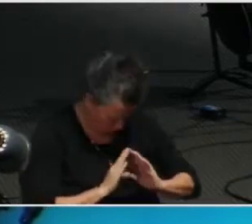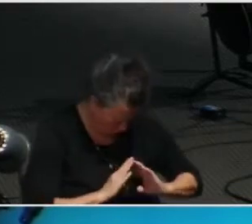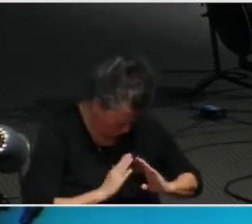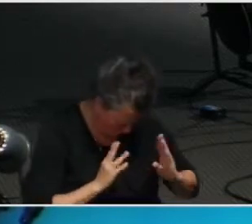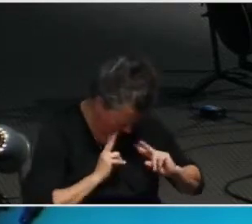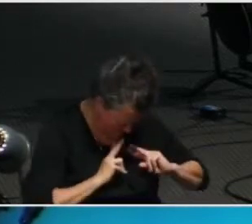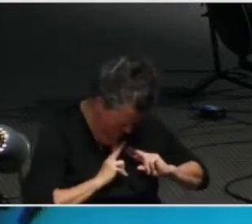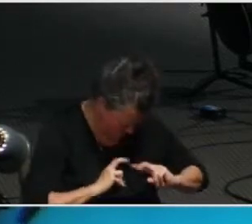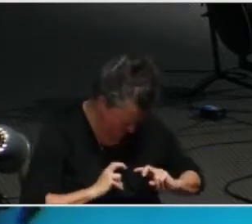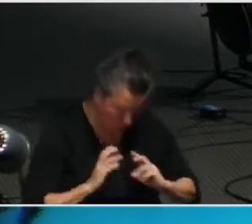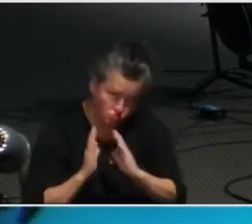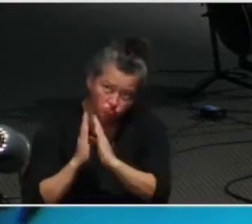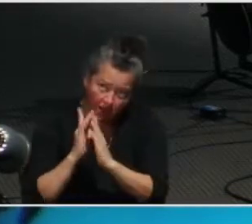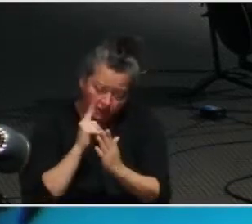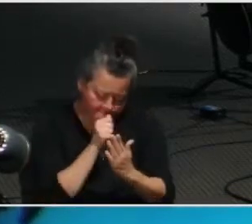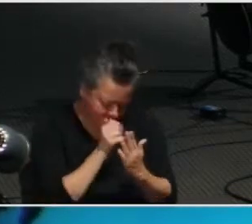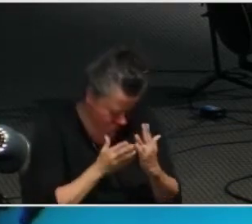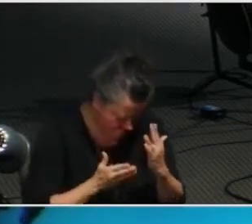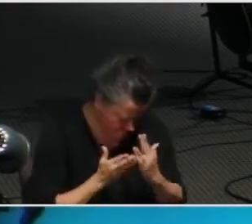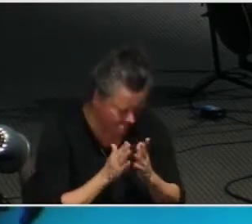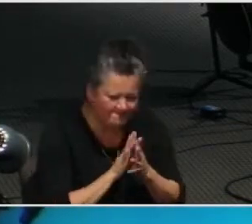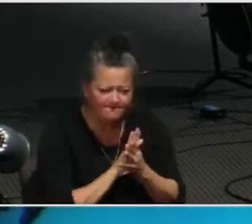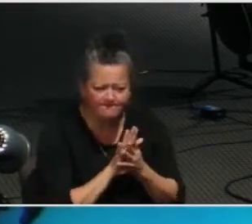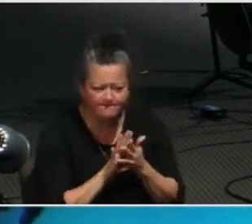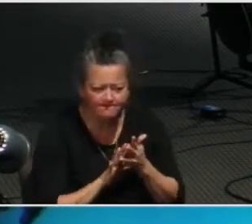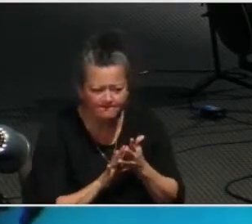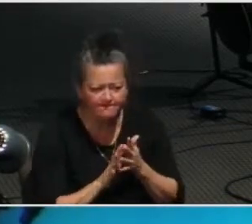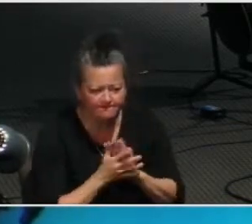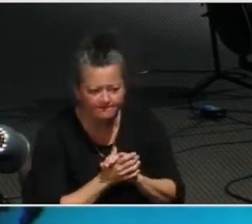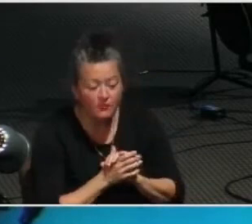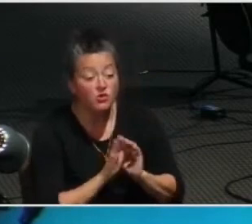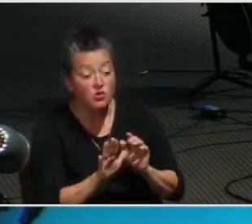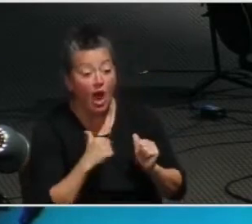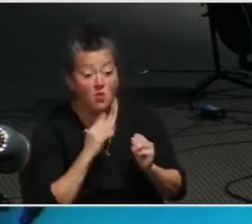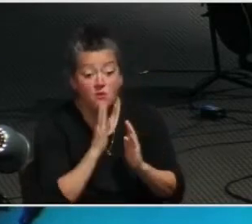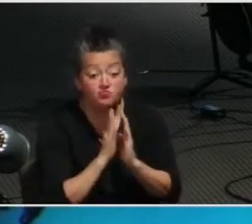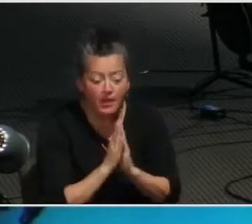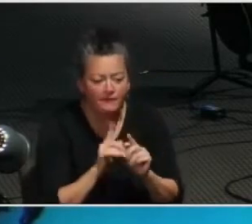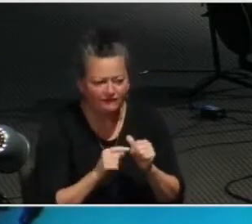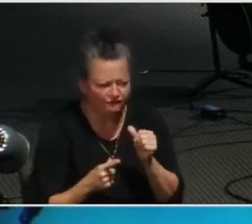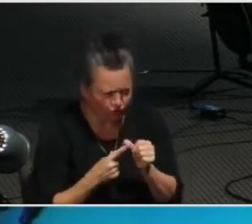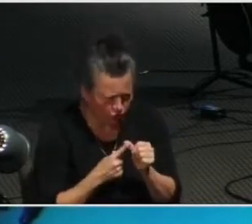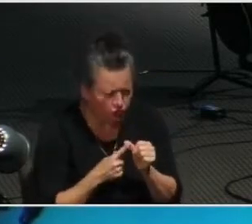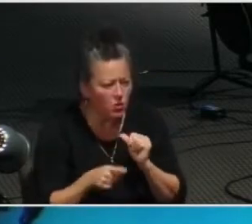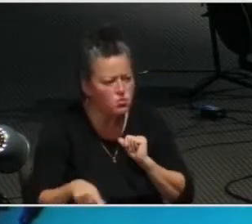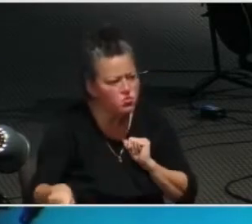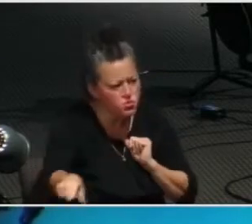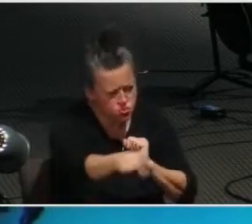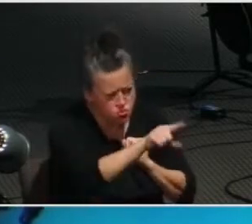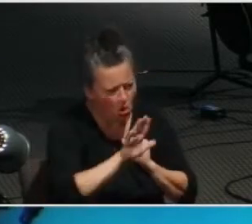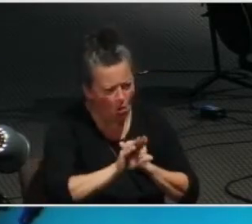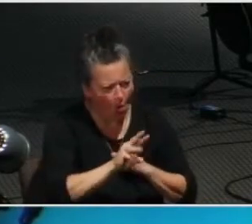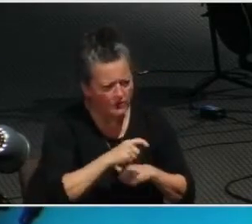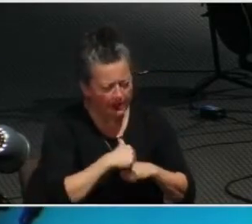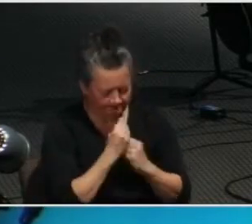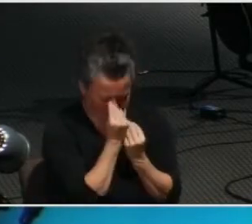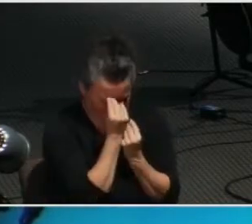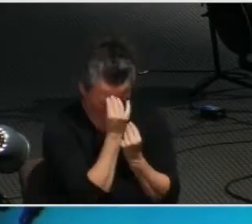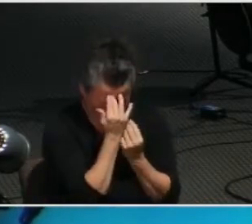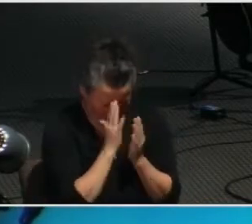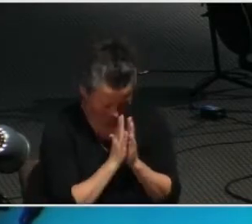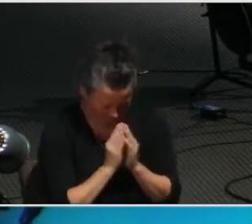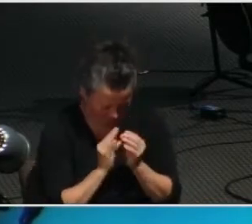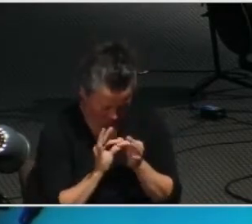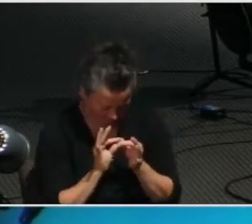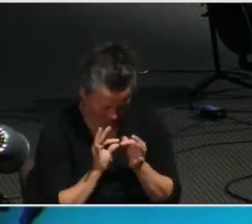suffering. And so I'm going to pray for all of those today, but I want to give you a moment just to respond to the Lord in prayer, to anything that he's